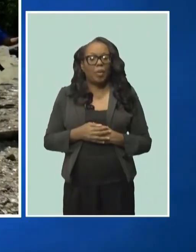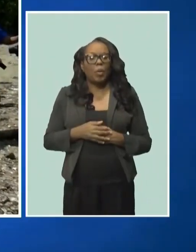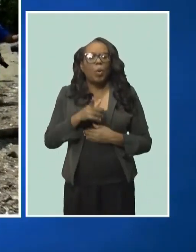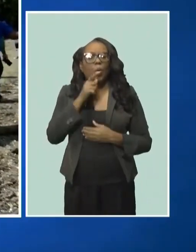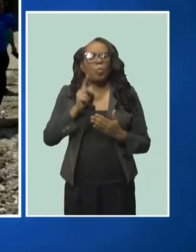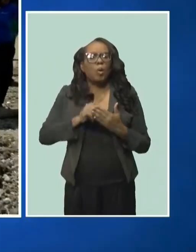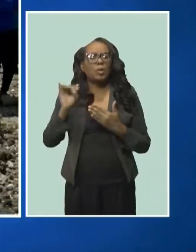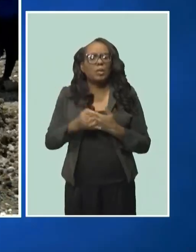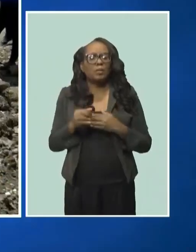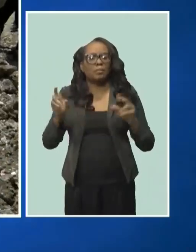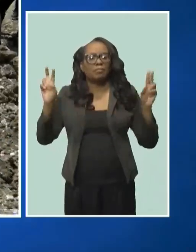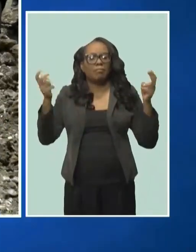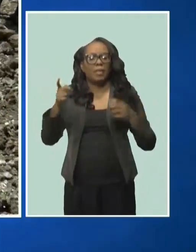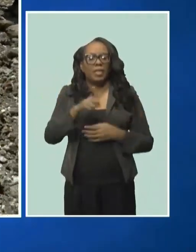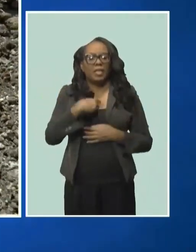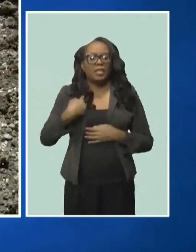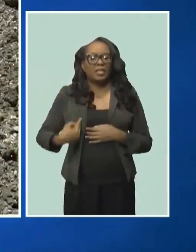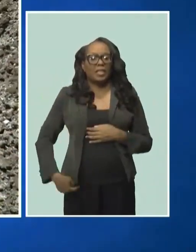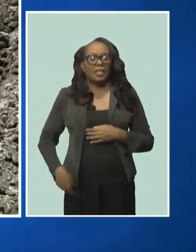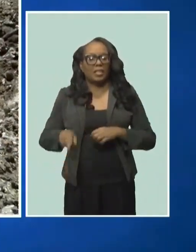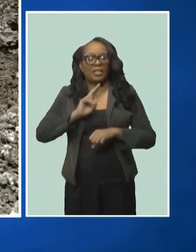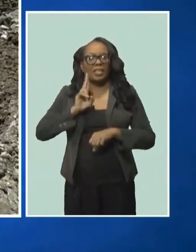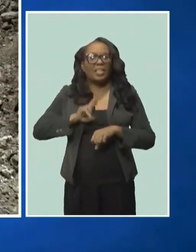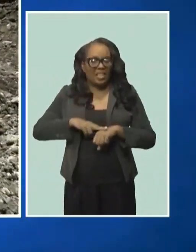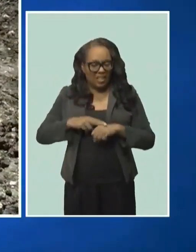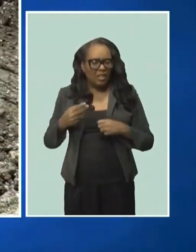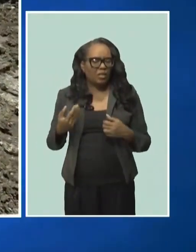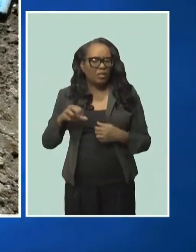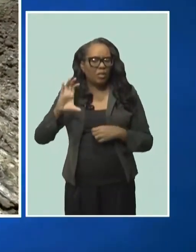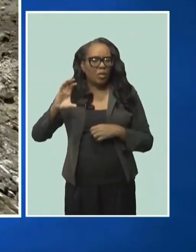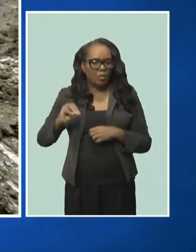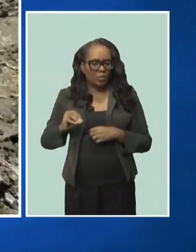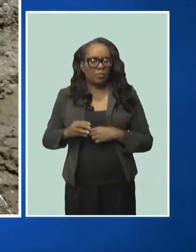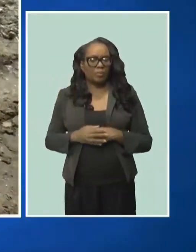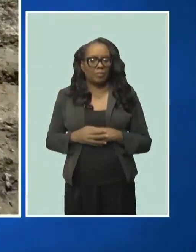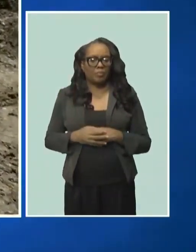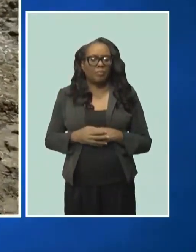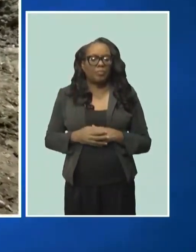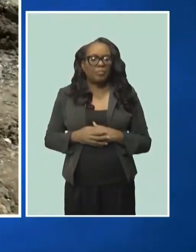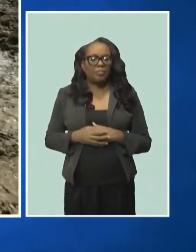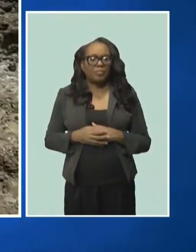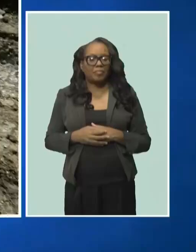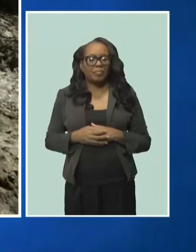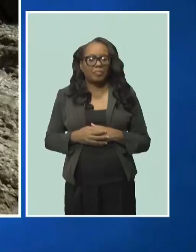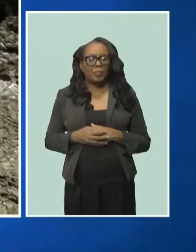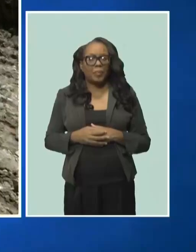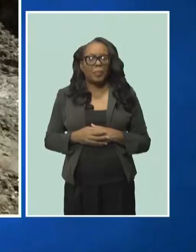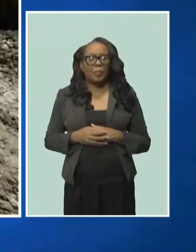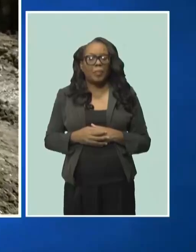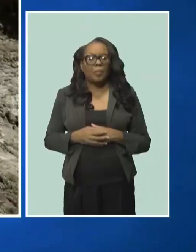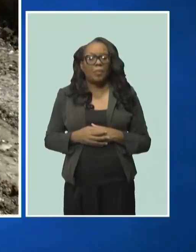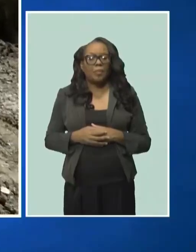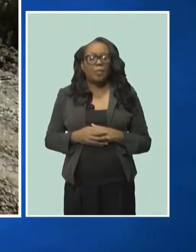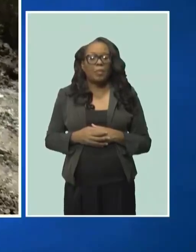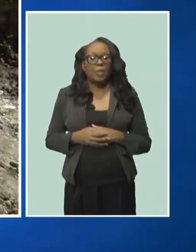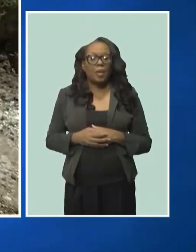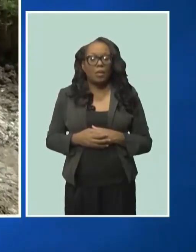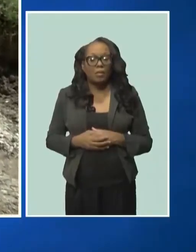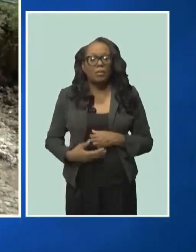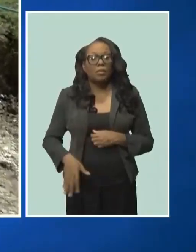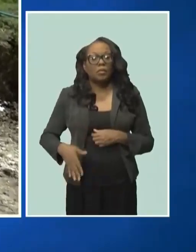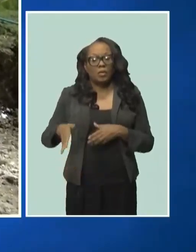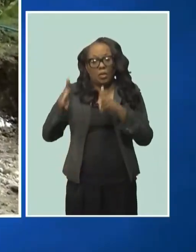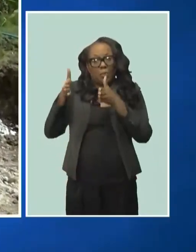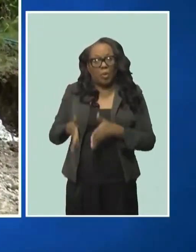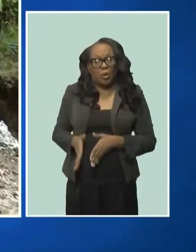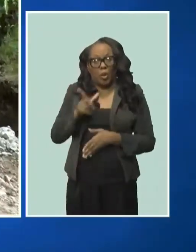China National Complete Plant Import-Export Corporation, or Complant for short. Employers' representative on the project,